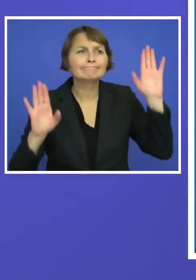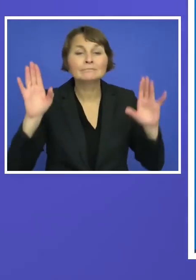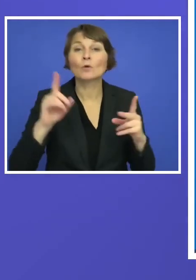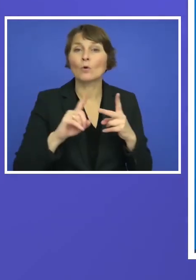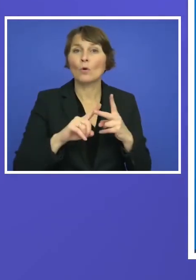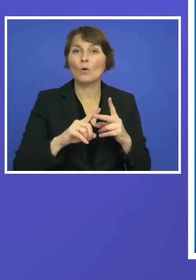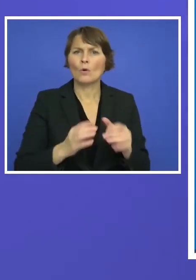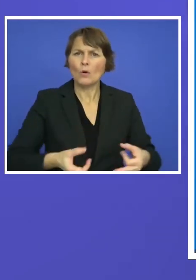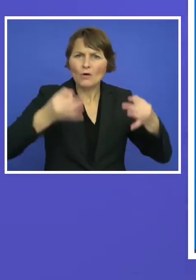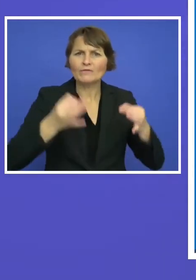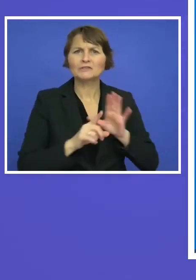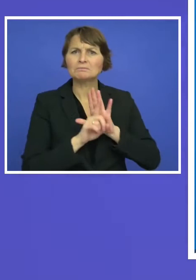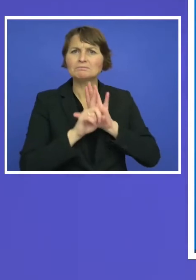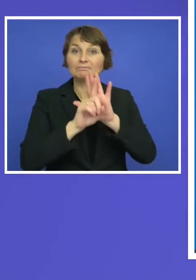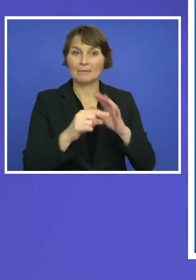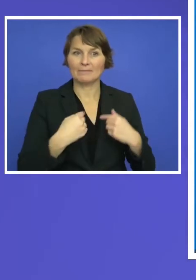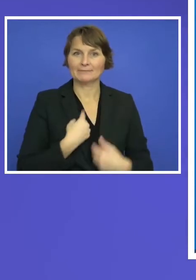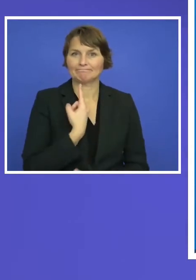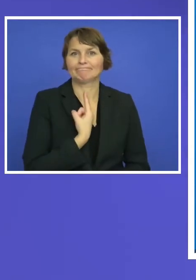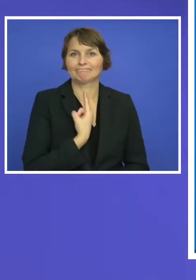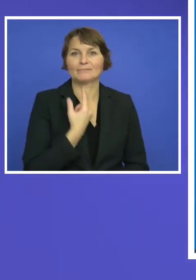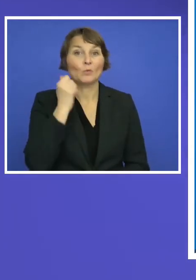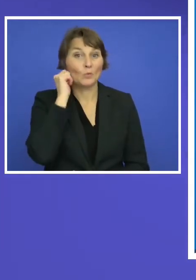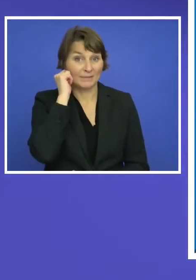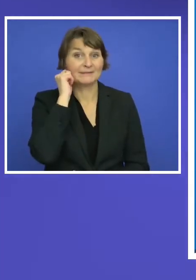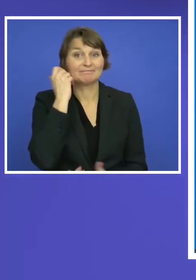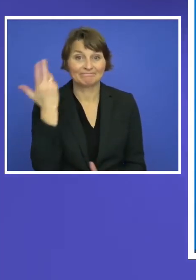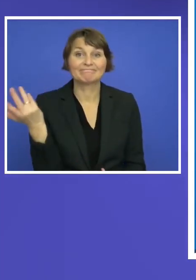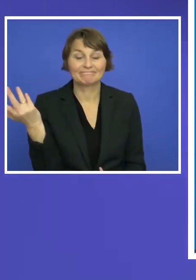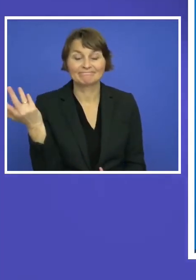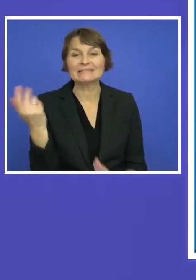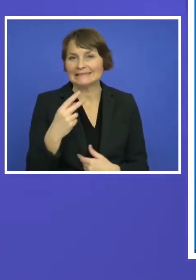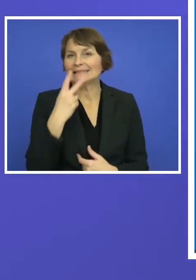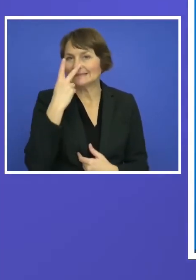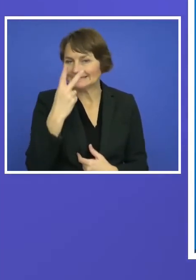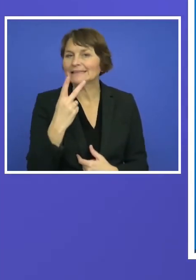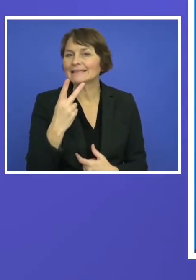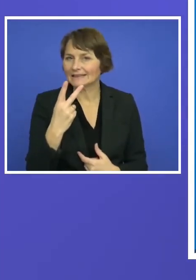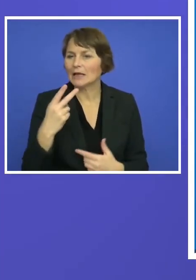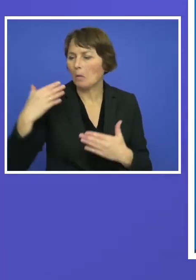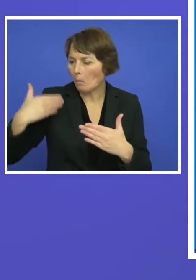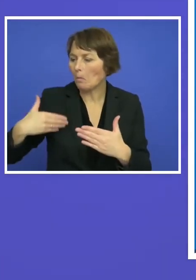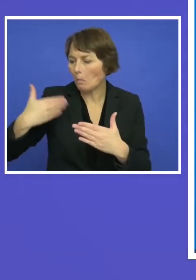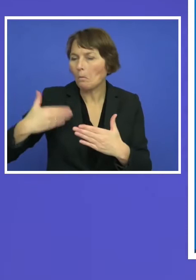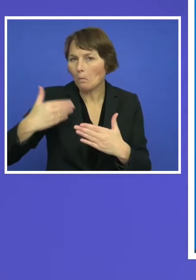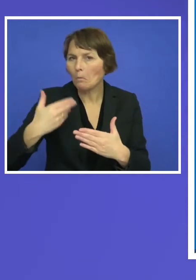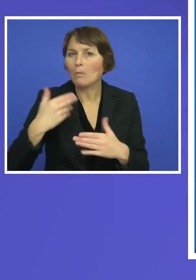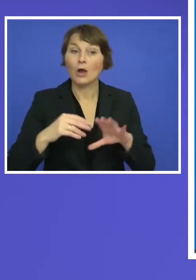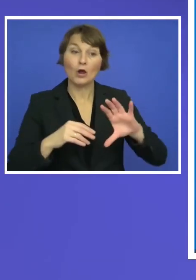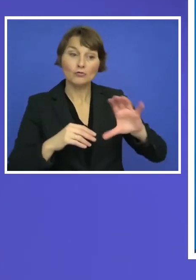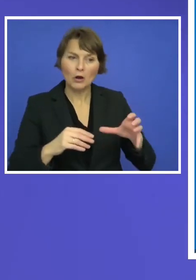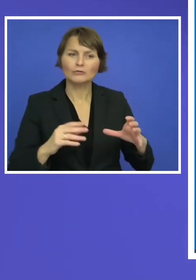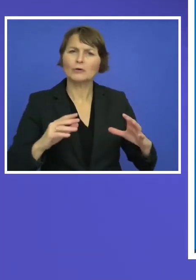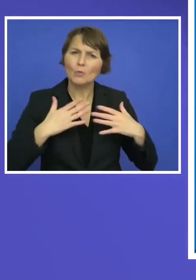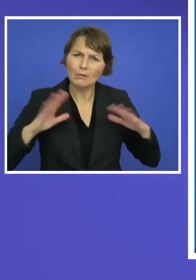representation. So we do see that there is a lot of efforts that has been done in the country to promote the role of